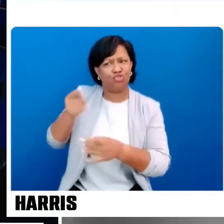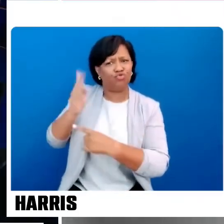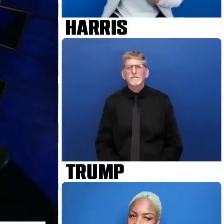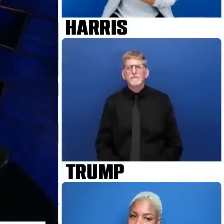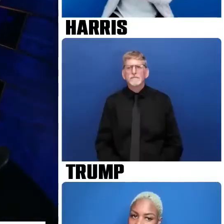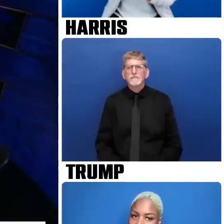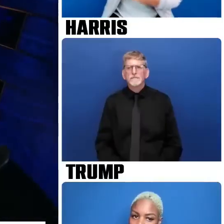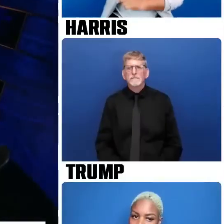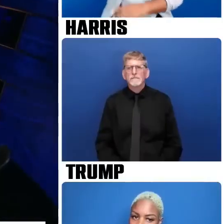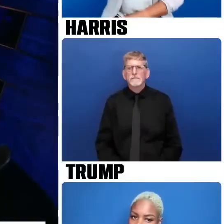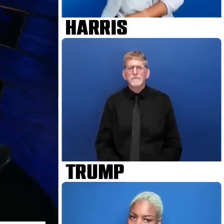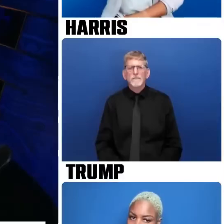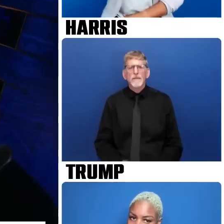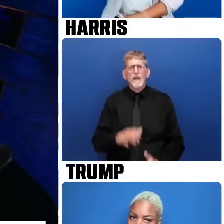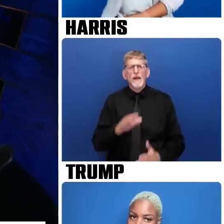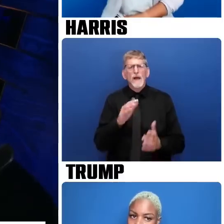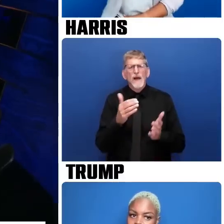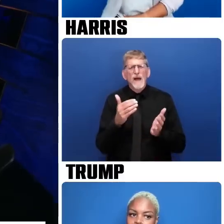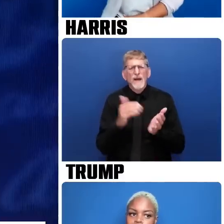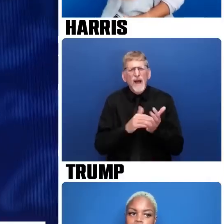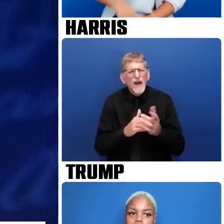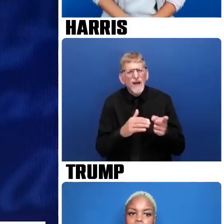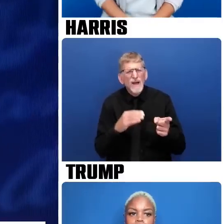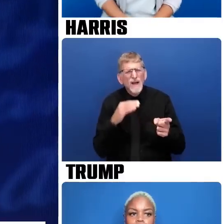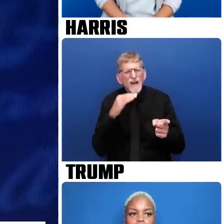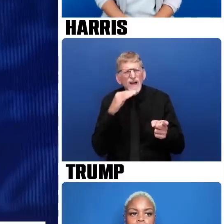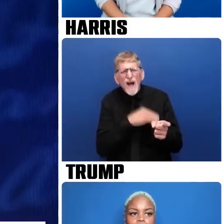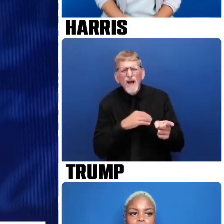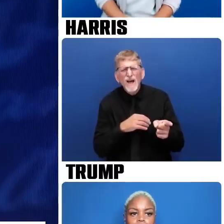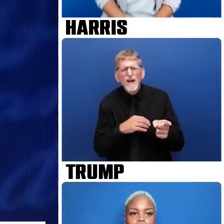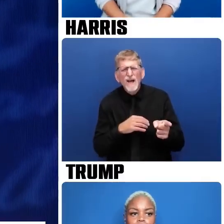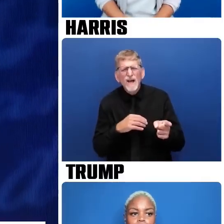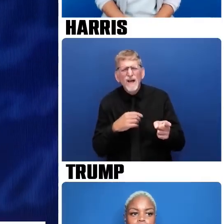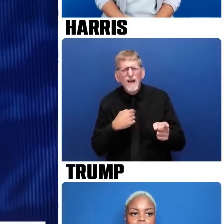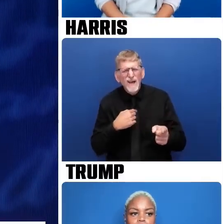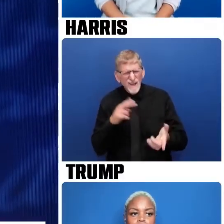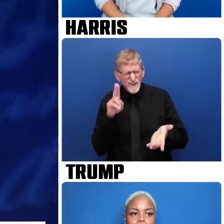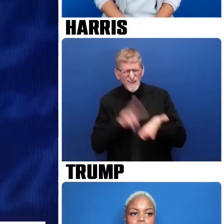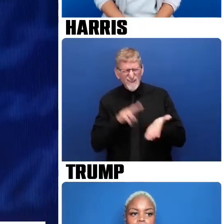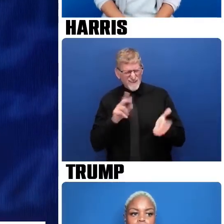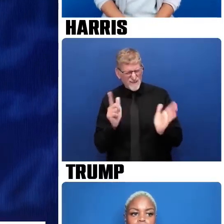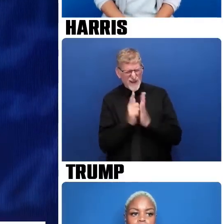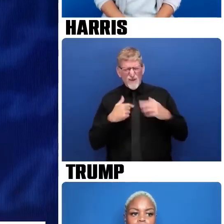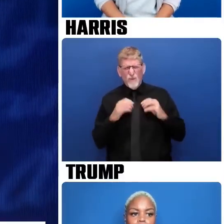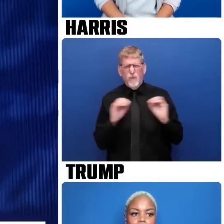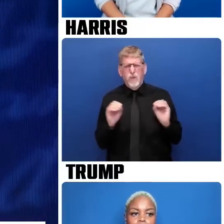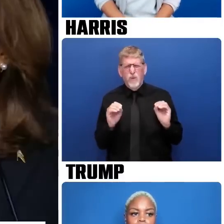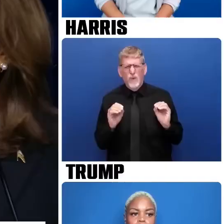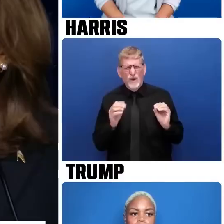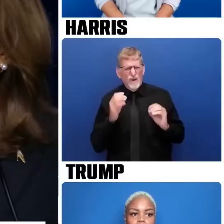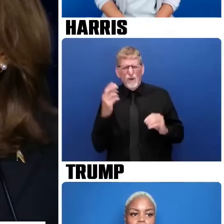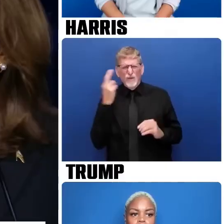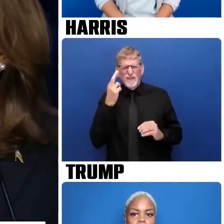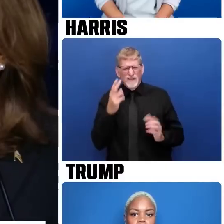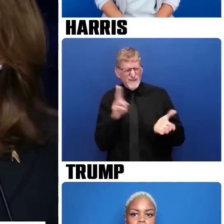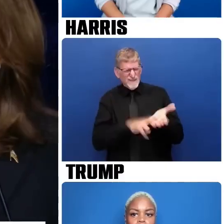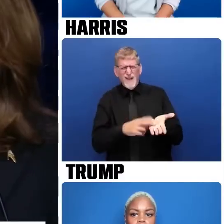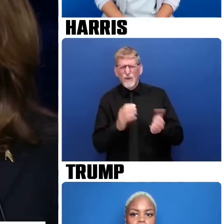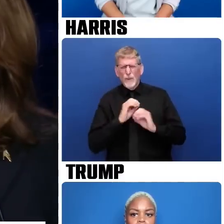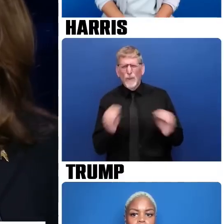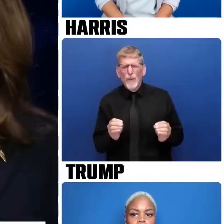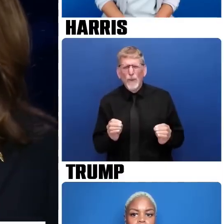goes again. It's a lie. I'm not signing a ban, and there's no reason to sign a ban because we've gotten what everybody